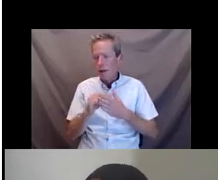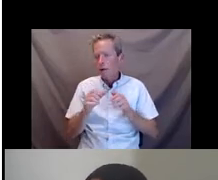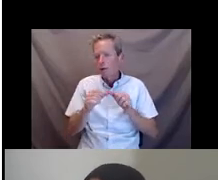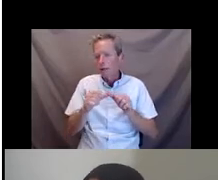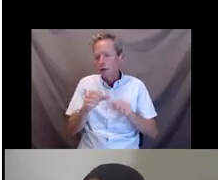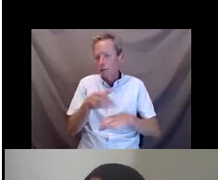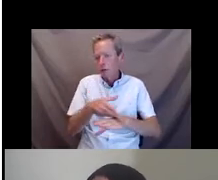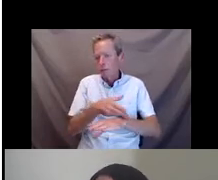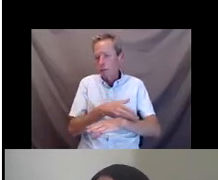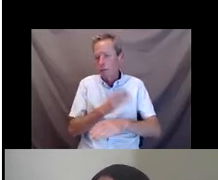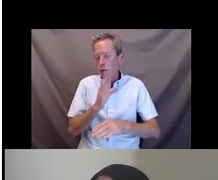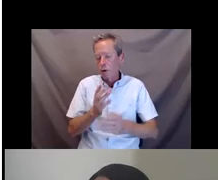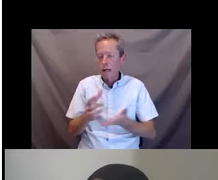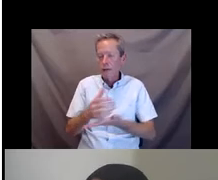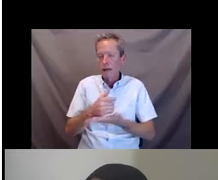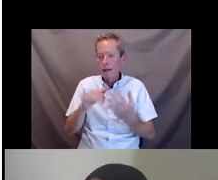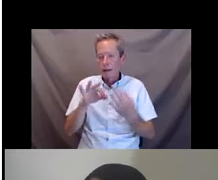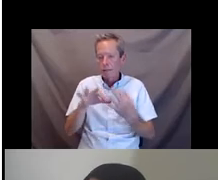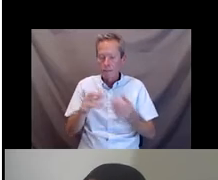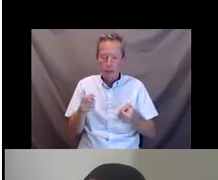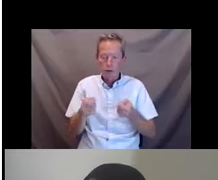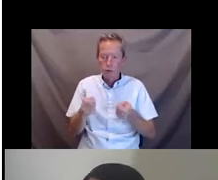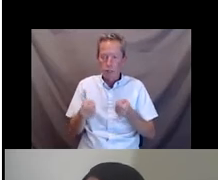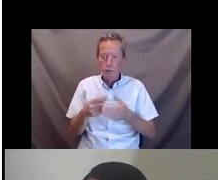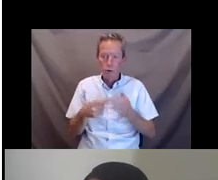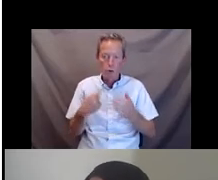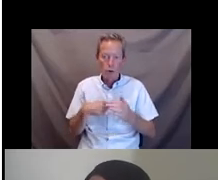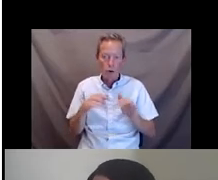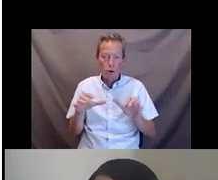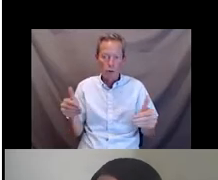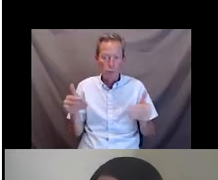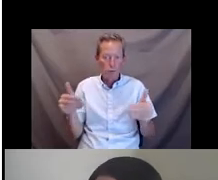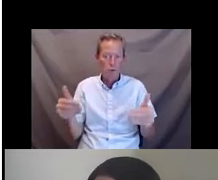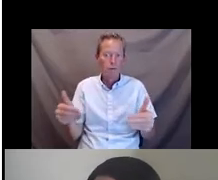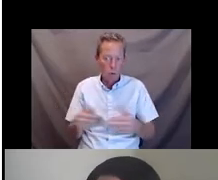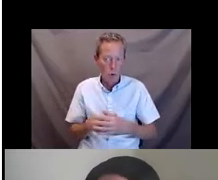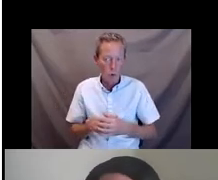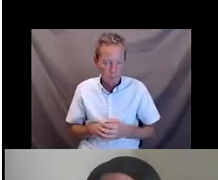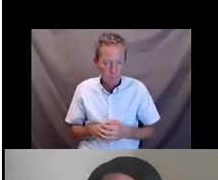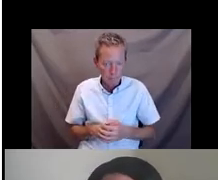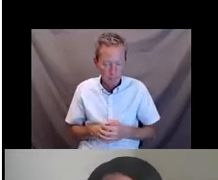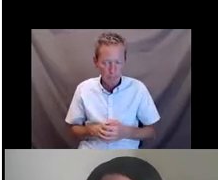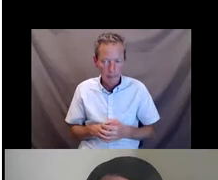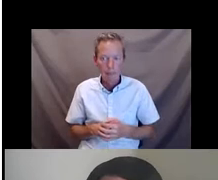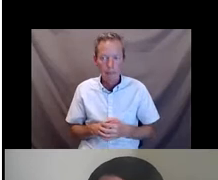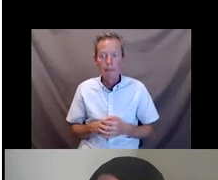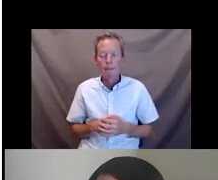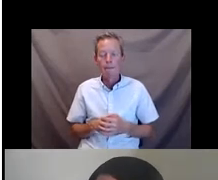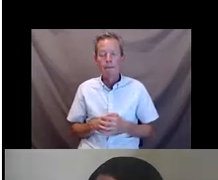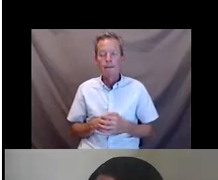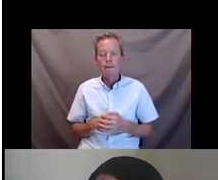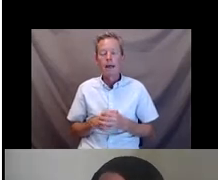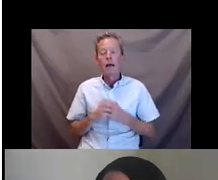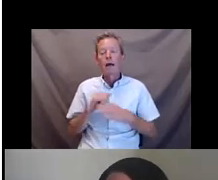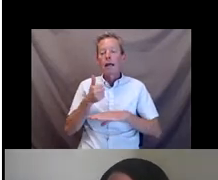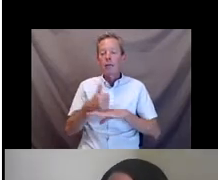and getting that feedback and tweaking tweaking that work that we've just implemented. The implementation phase